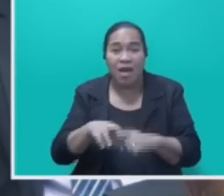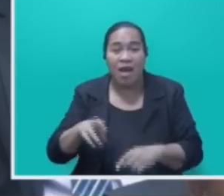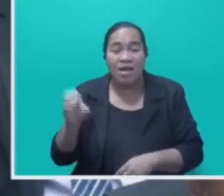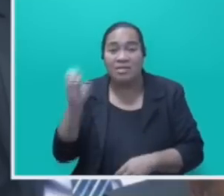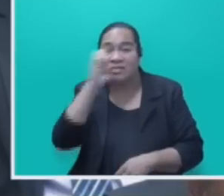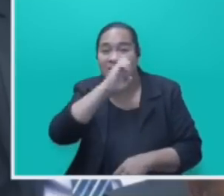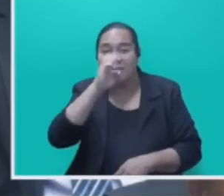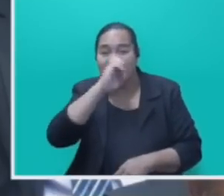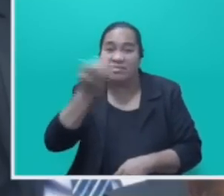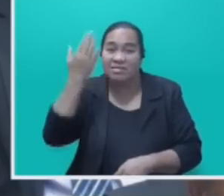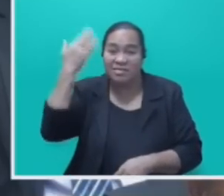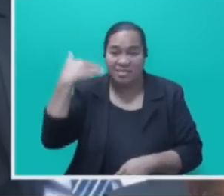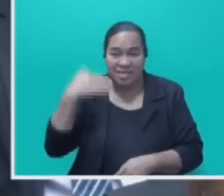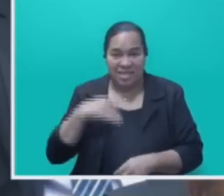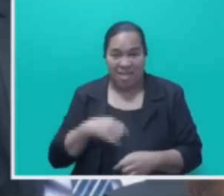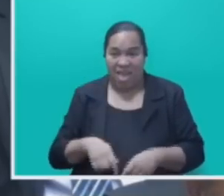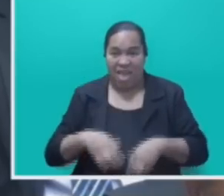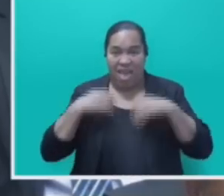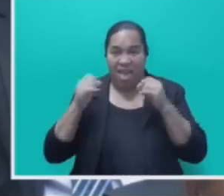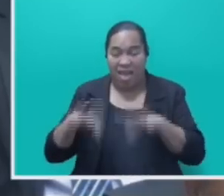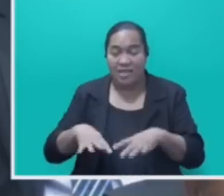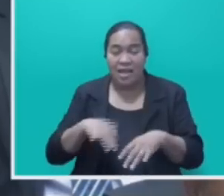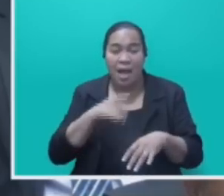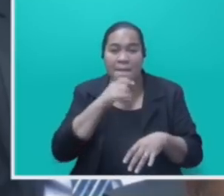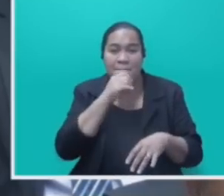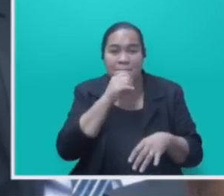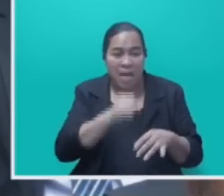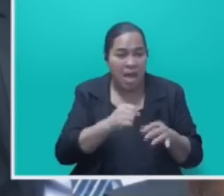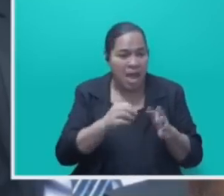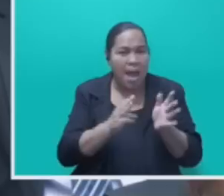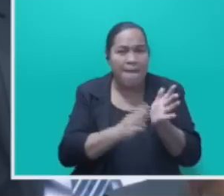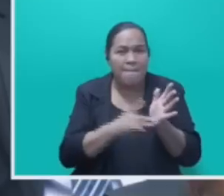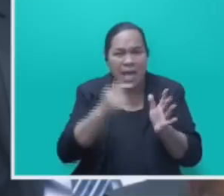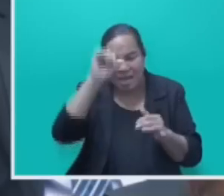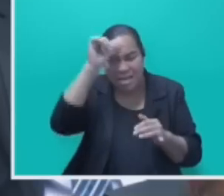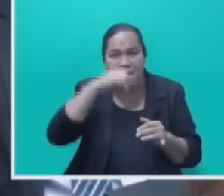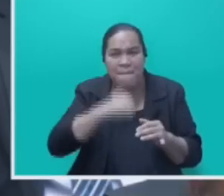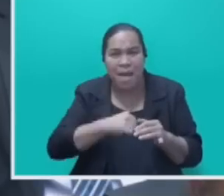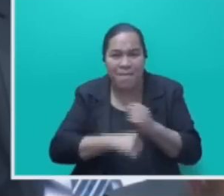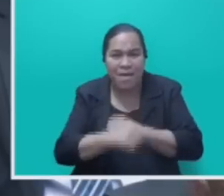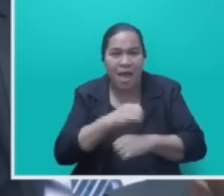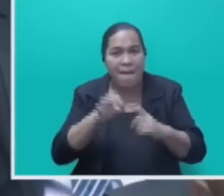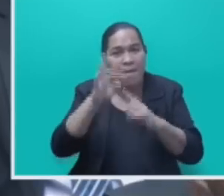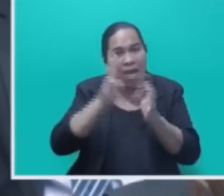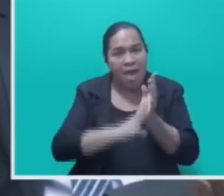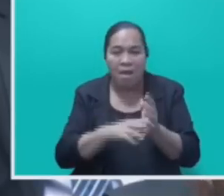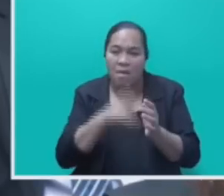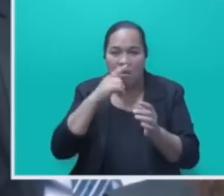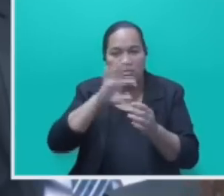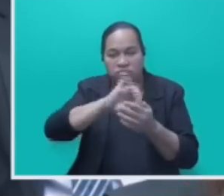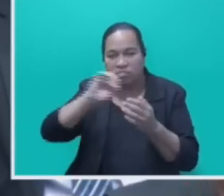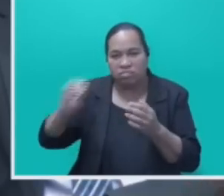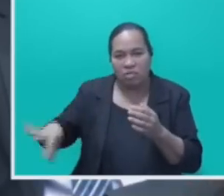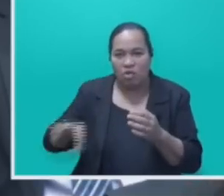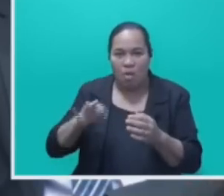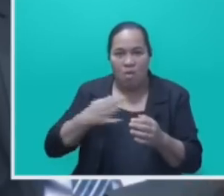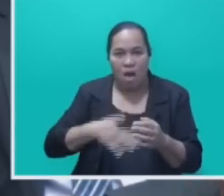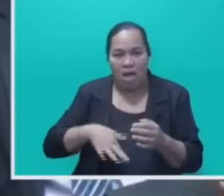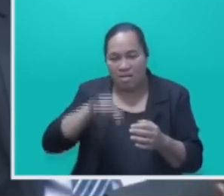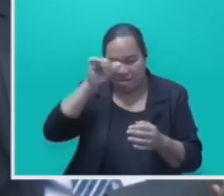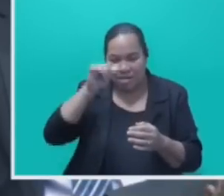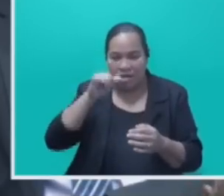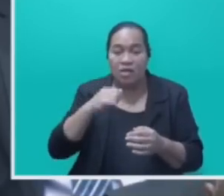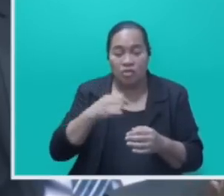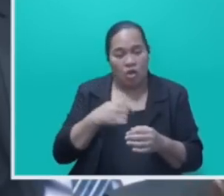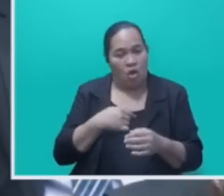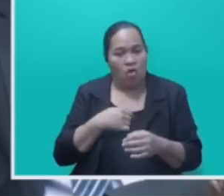who were involved in the removal of Chaudhry government in 2000 had reared their heads again. We had no choice. We took